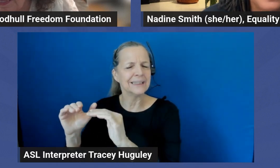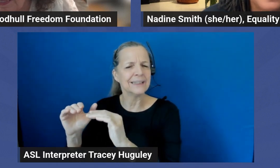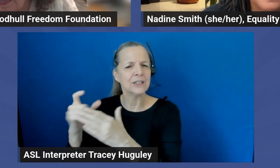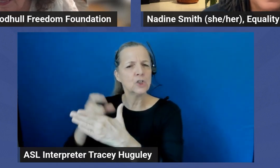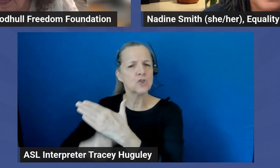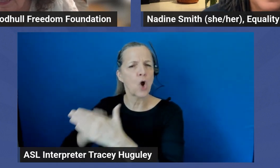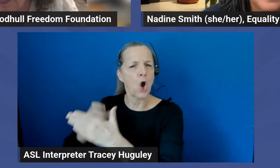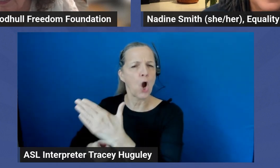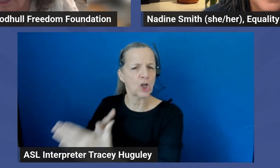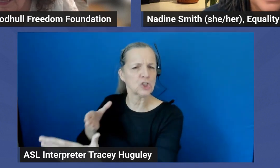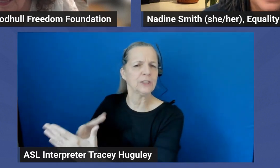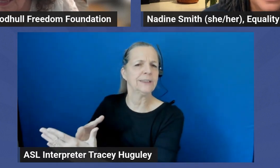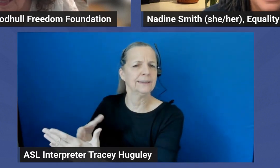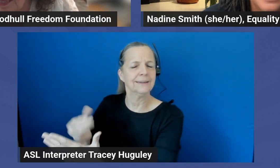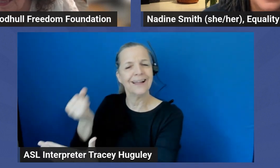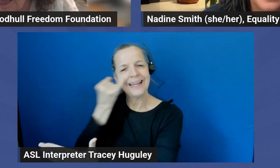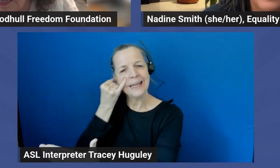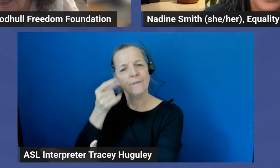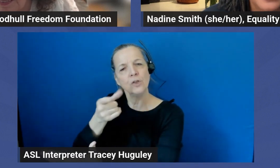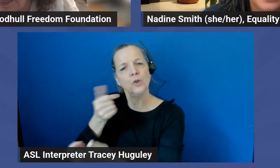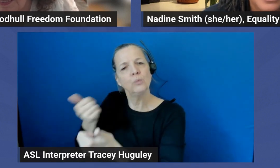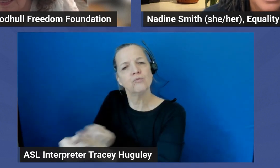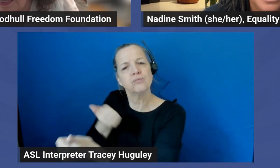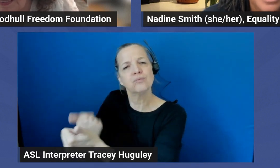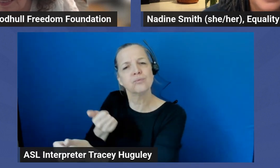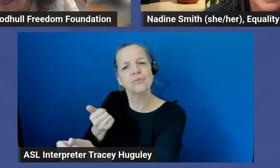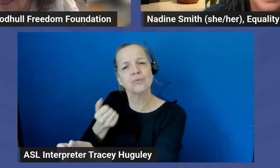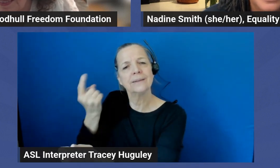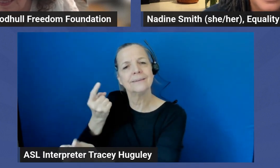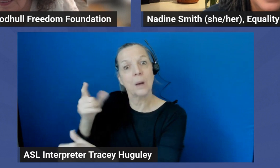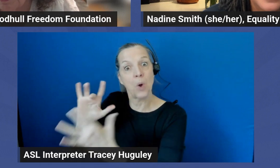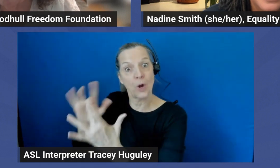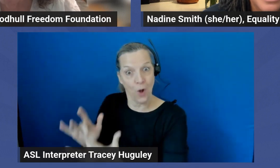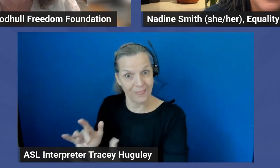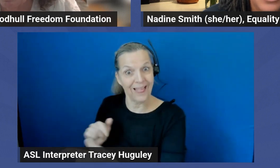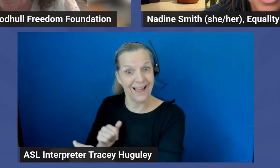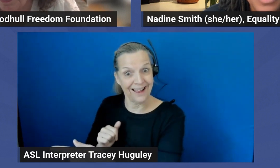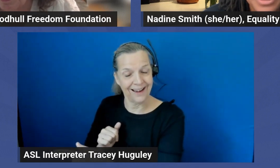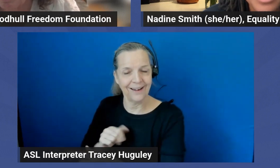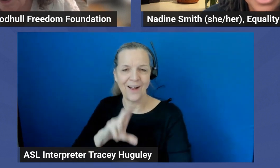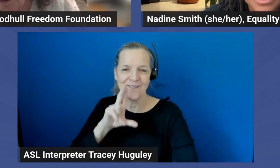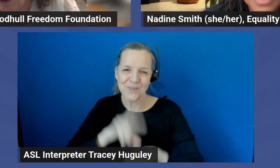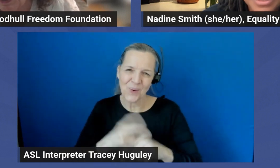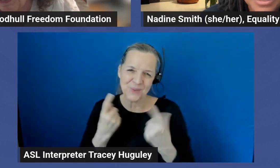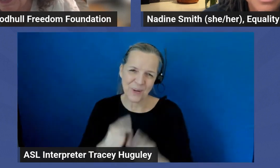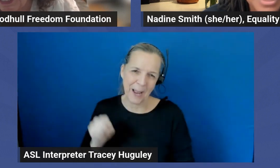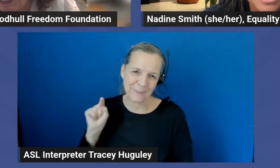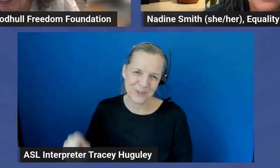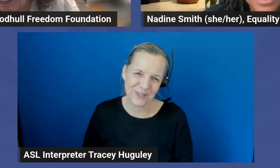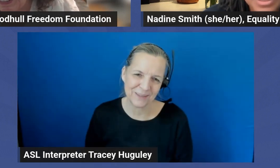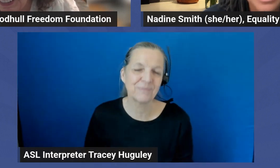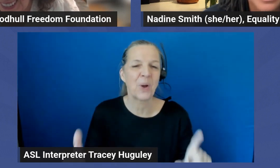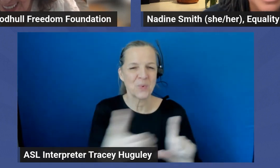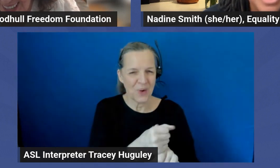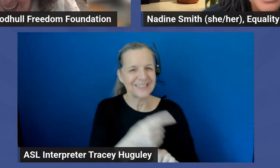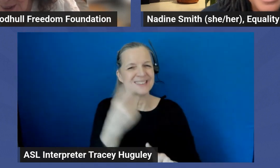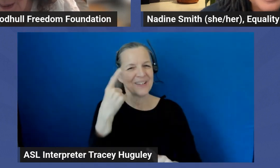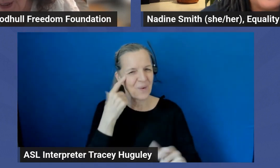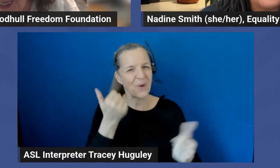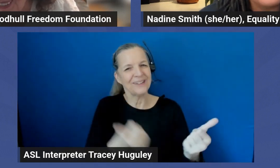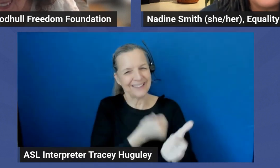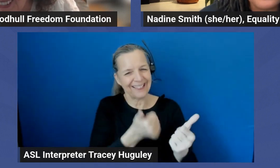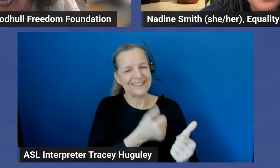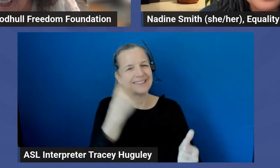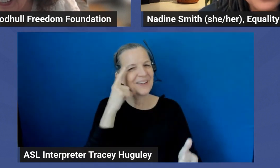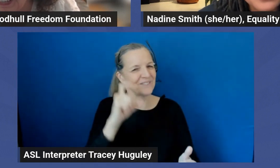if you solicited someone online. And then, of course, what happened to him? He got arrested for soliciting online.